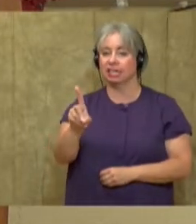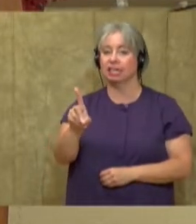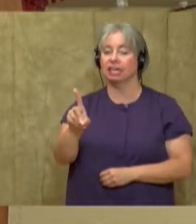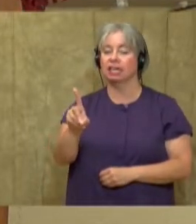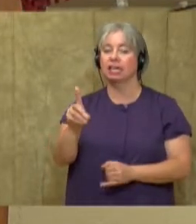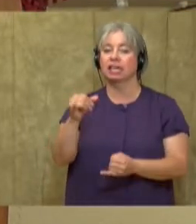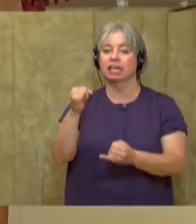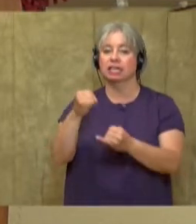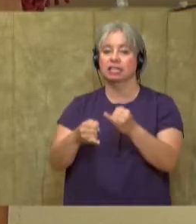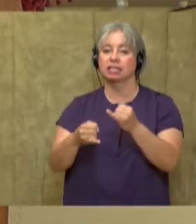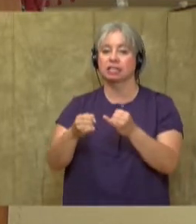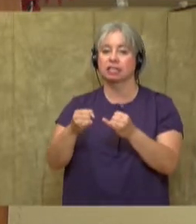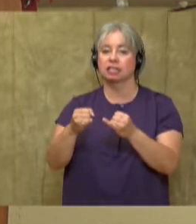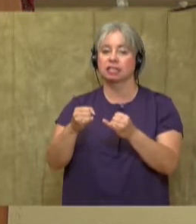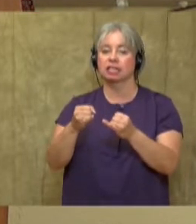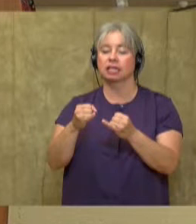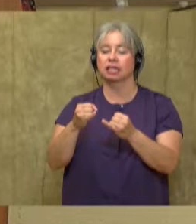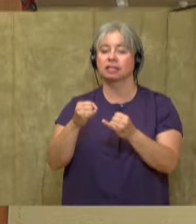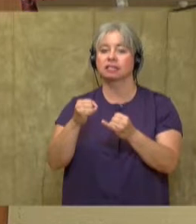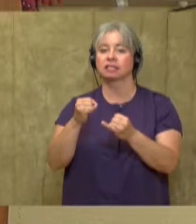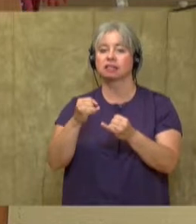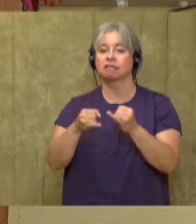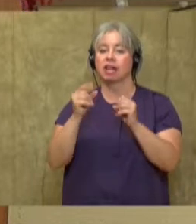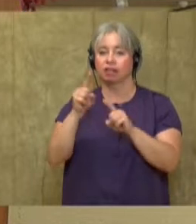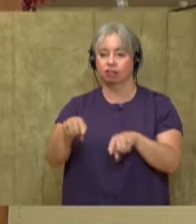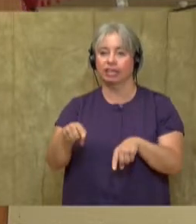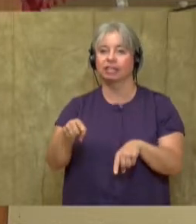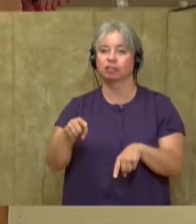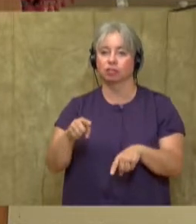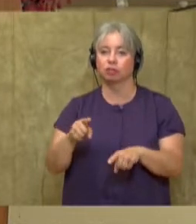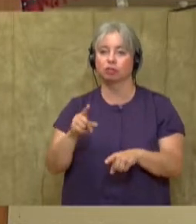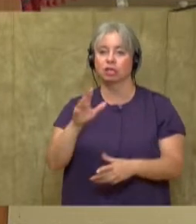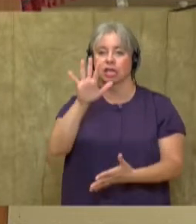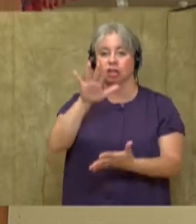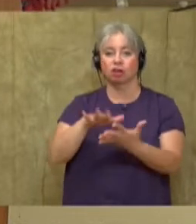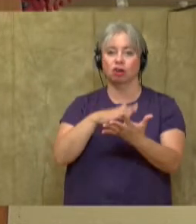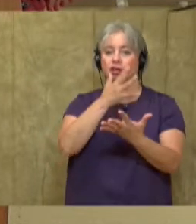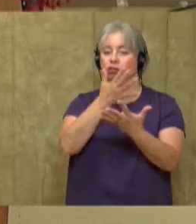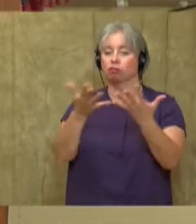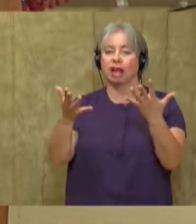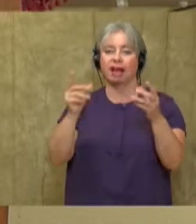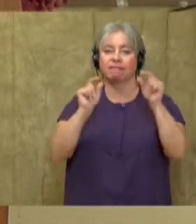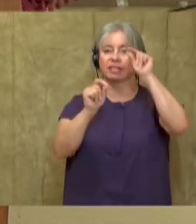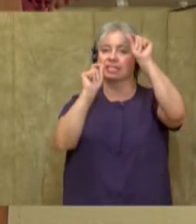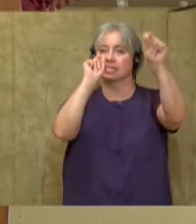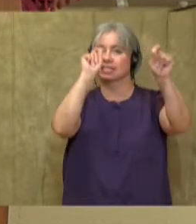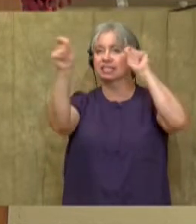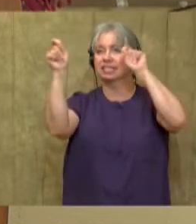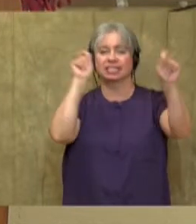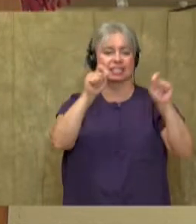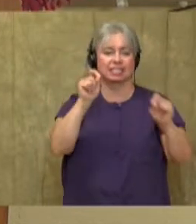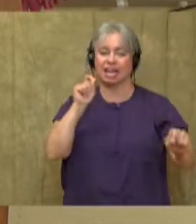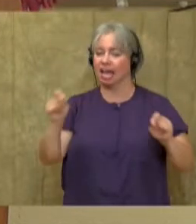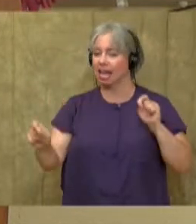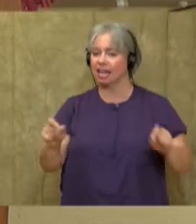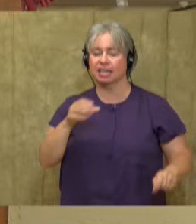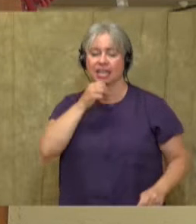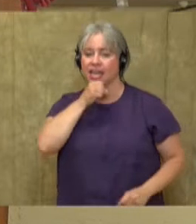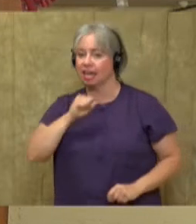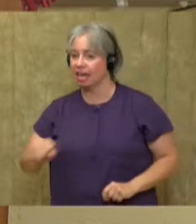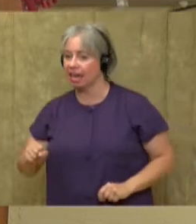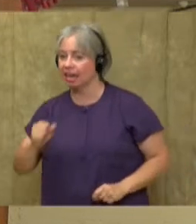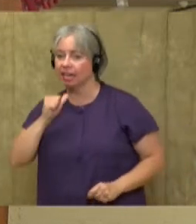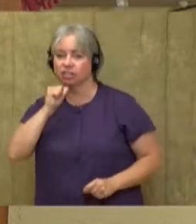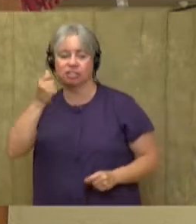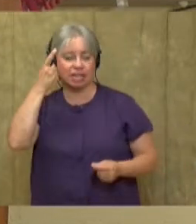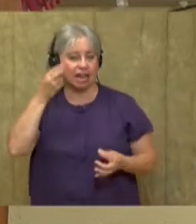D, that is correct because you can tell our graph is all scattered. Age does not determine the